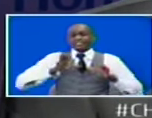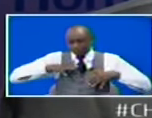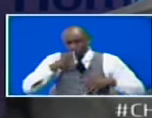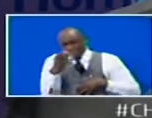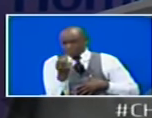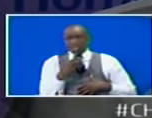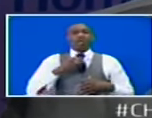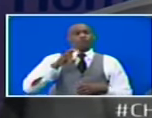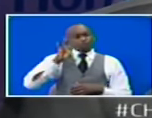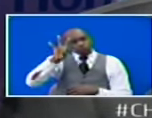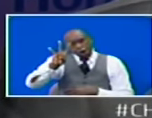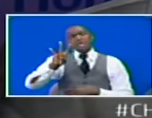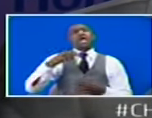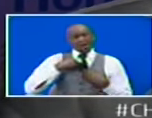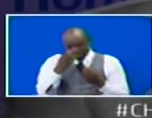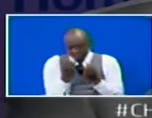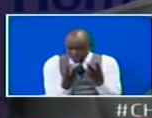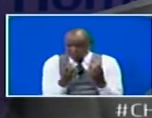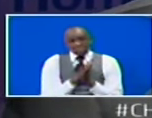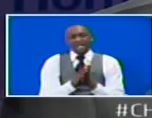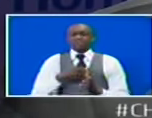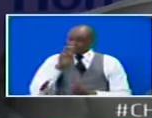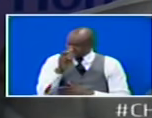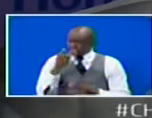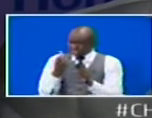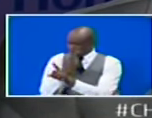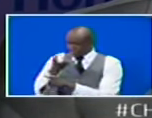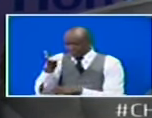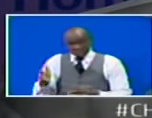of Voi. I'm seeing pieces and pieces of